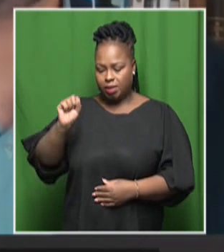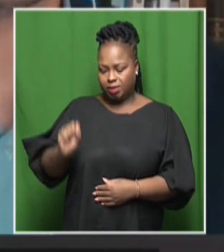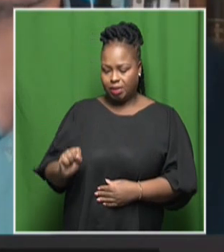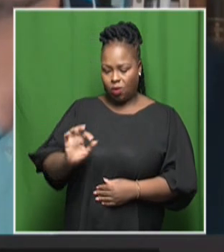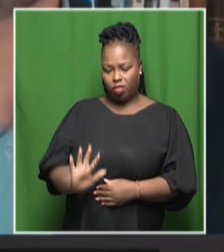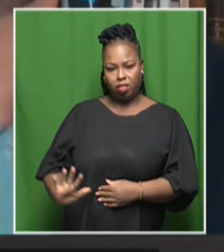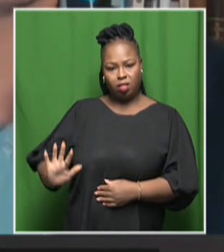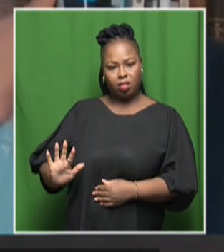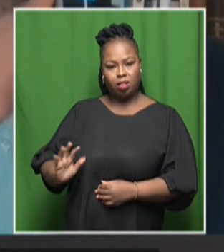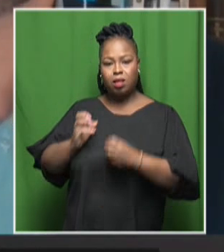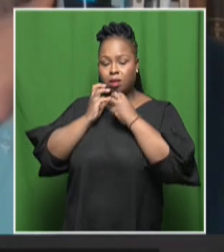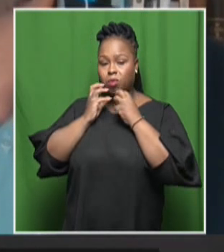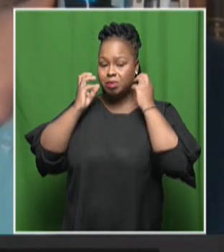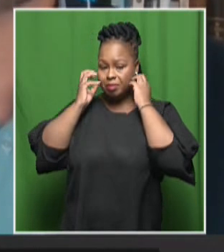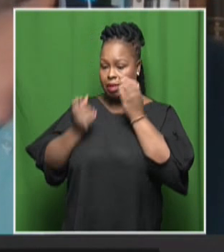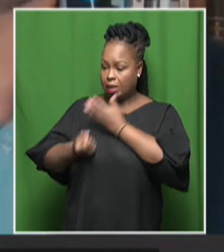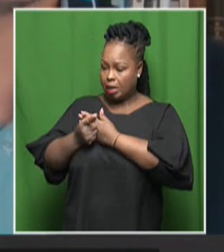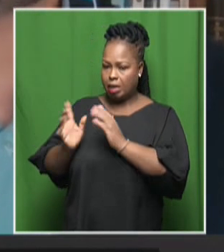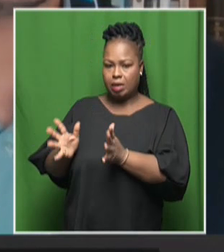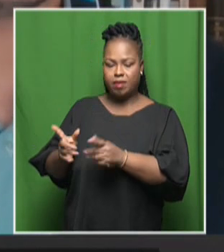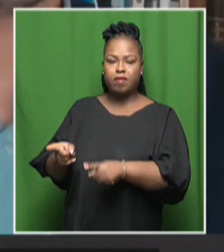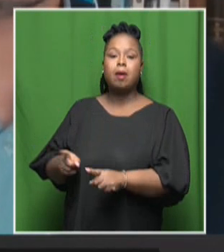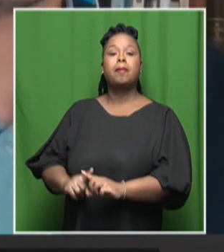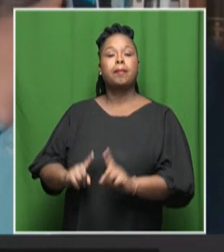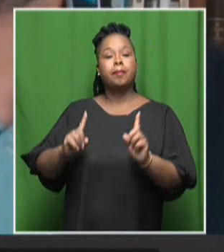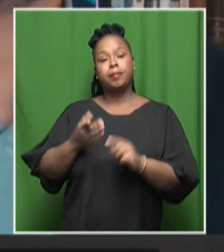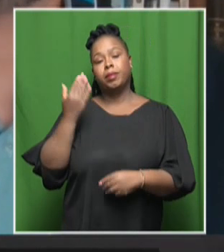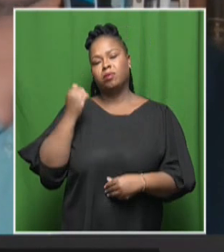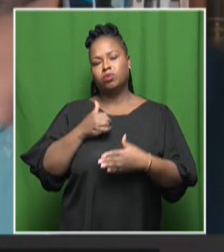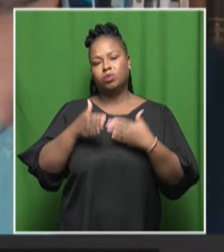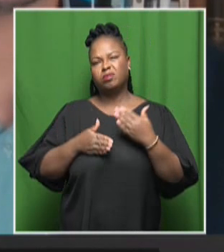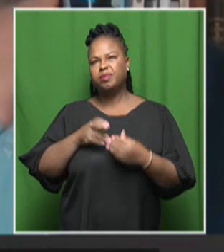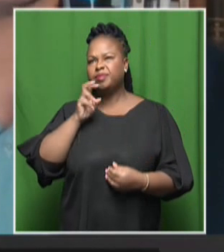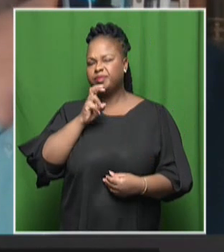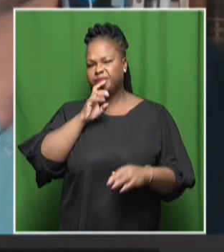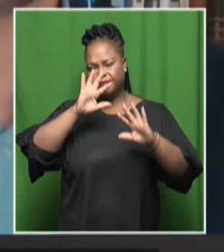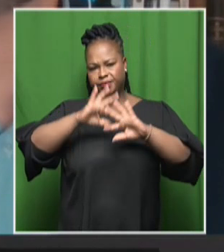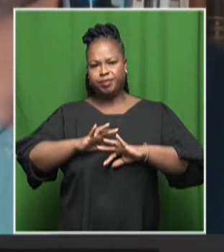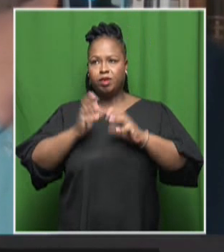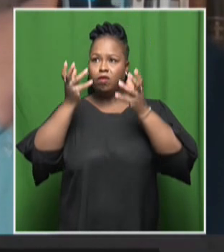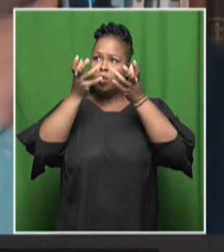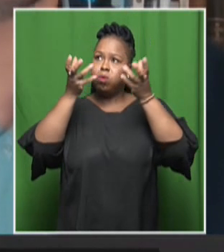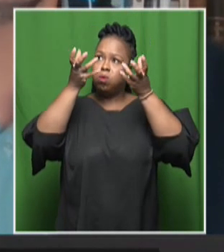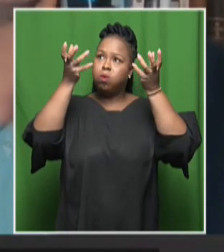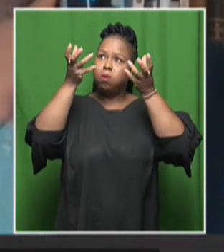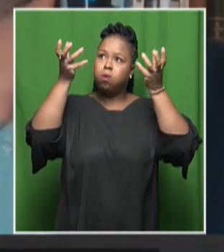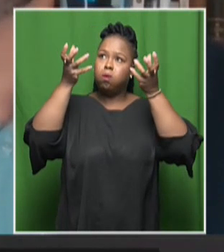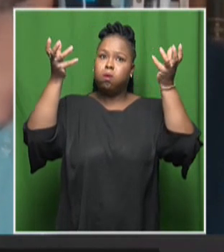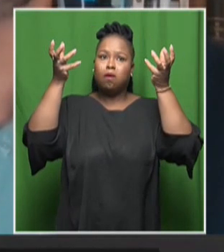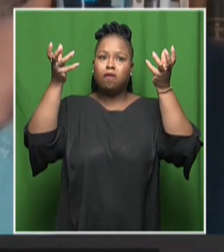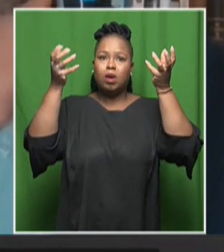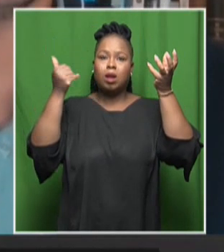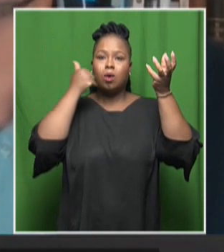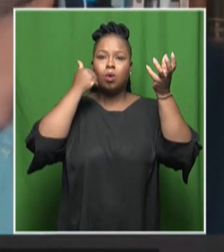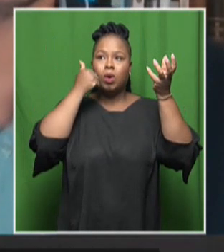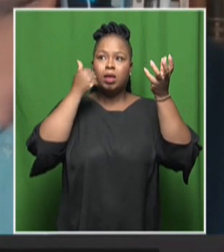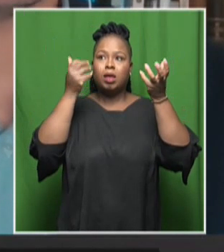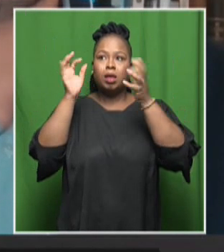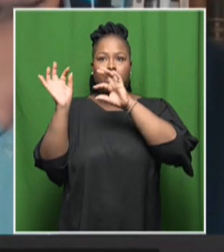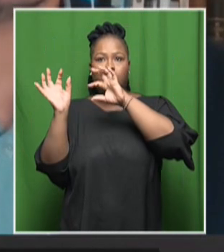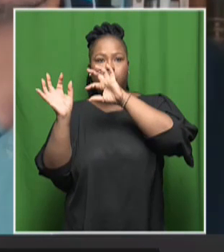of Mozambique. But then what happened last weekend, it was on Friday night, the cloud bands of this weather system first